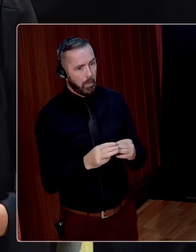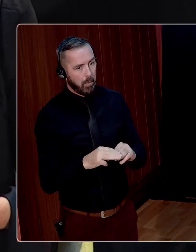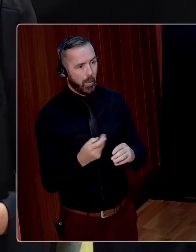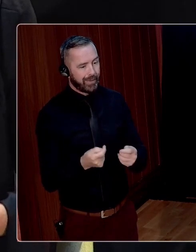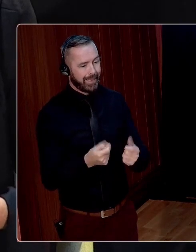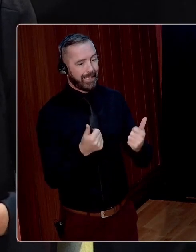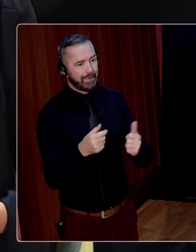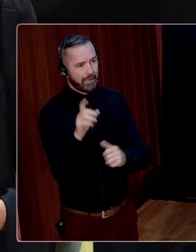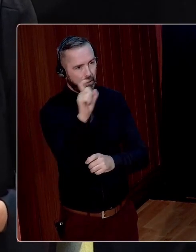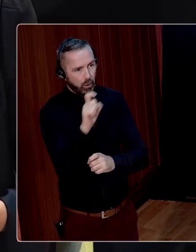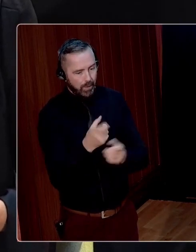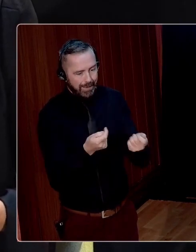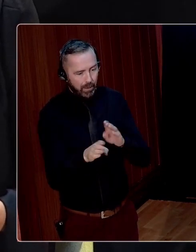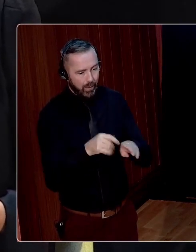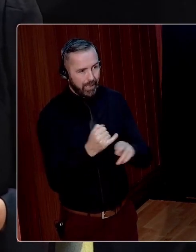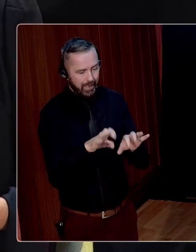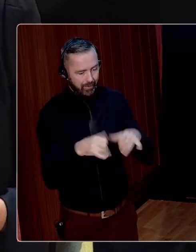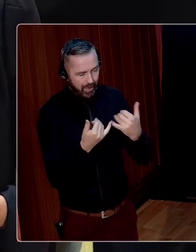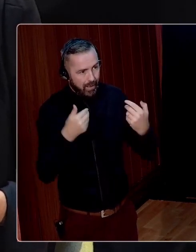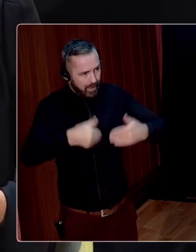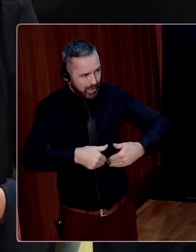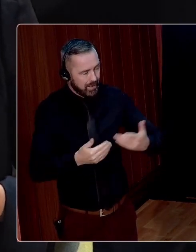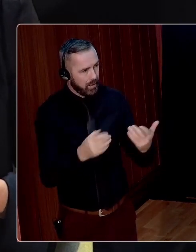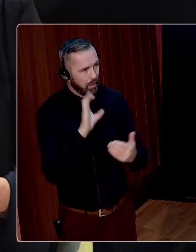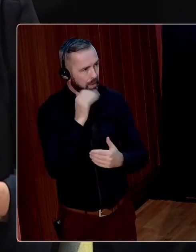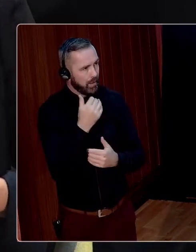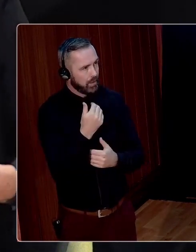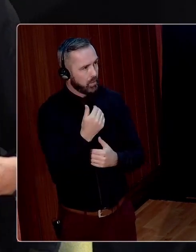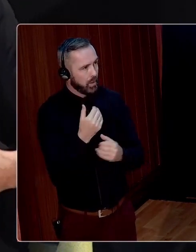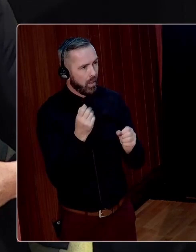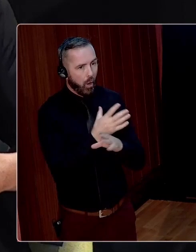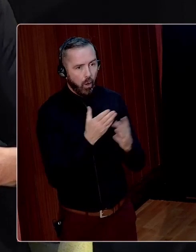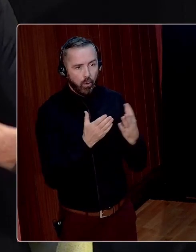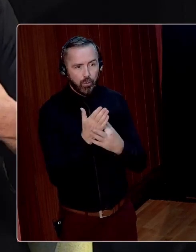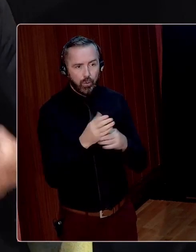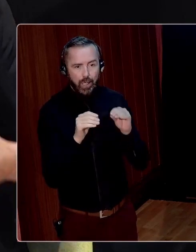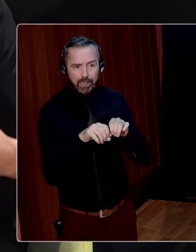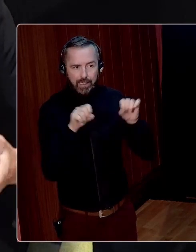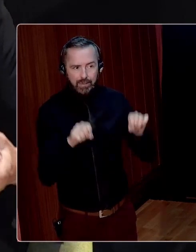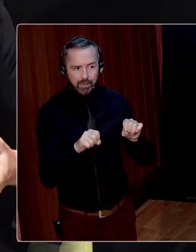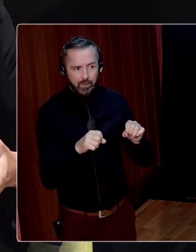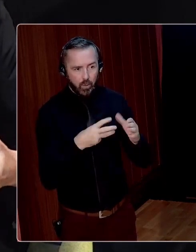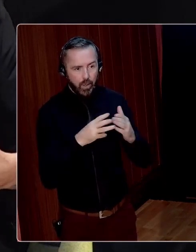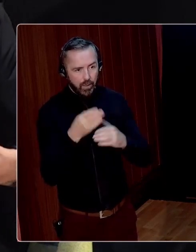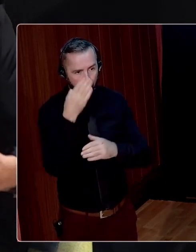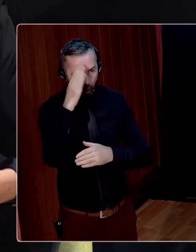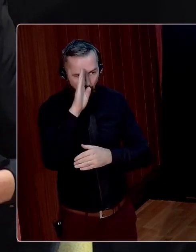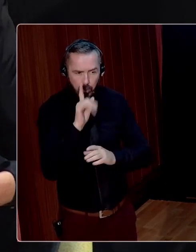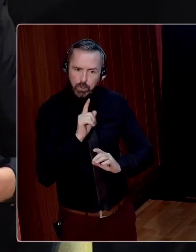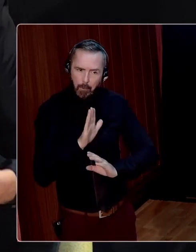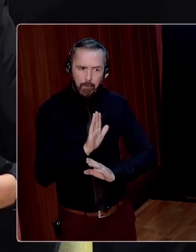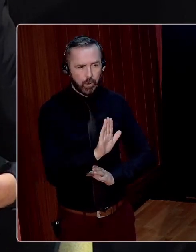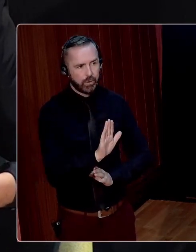with at a convention like this, because we're all having perhaps gone through an education system when Irish was obligatory, and the question we